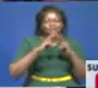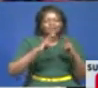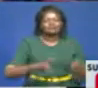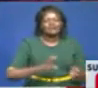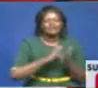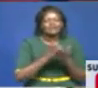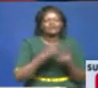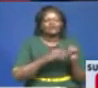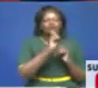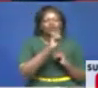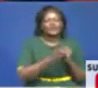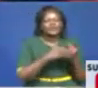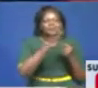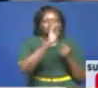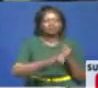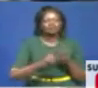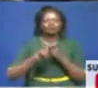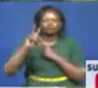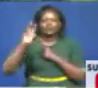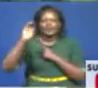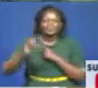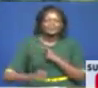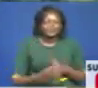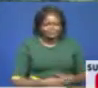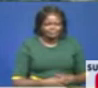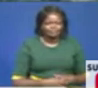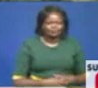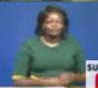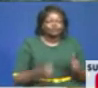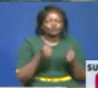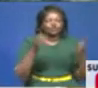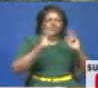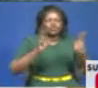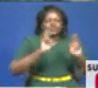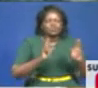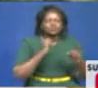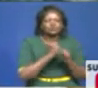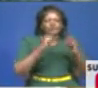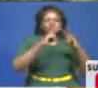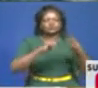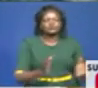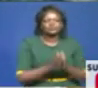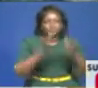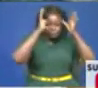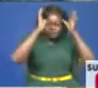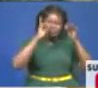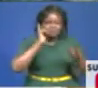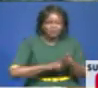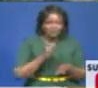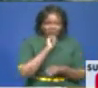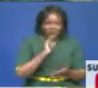from 0.8% to 2%. Which are already doing research and innovation, and by so doing, they